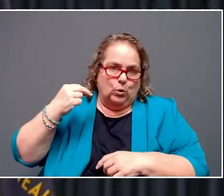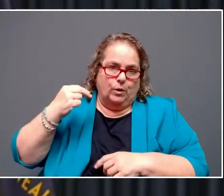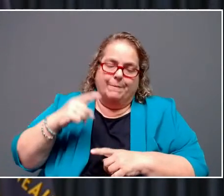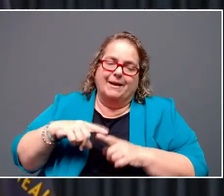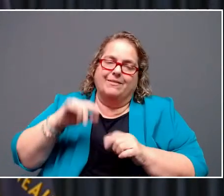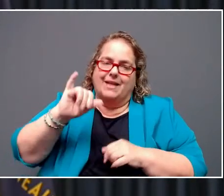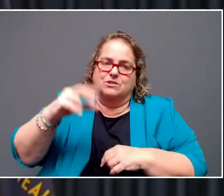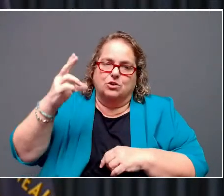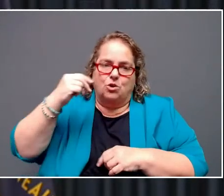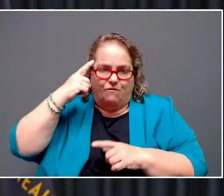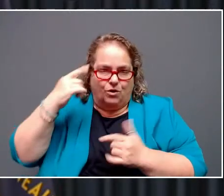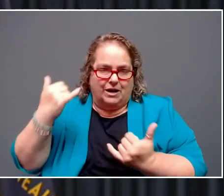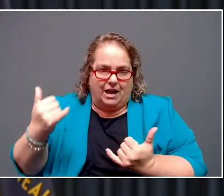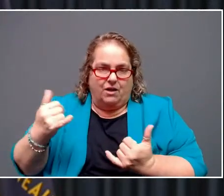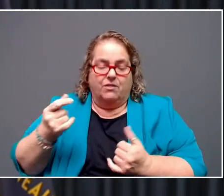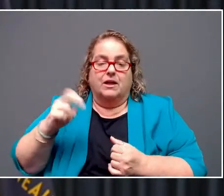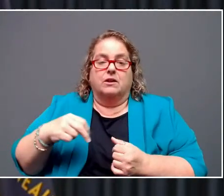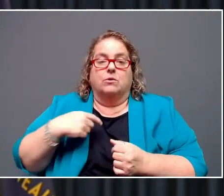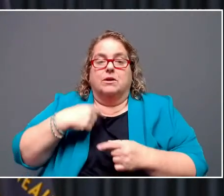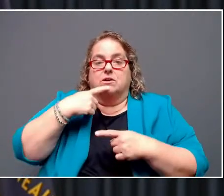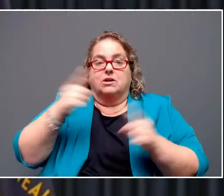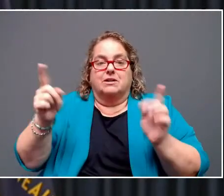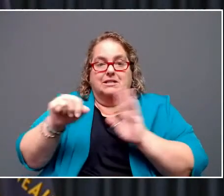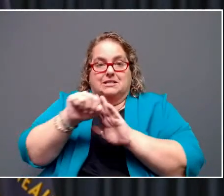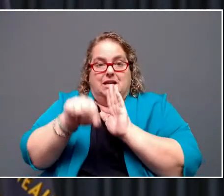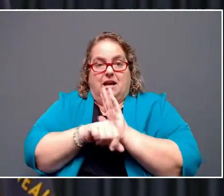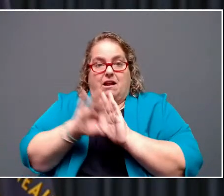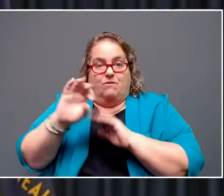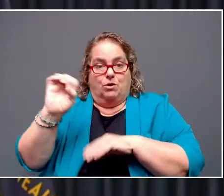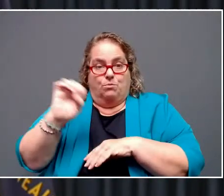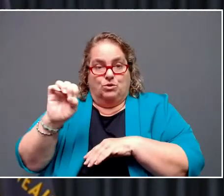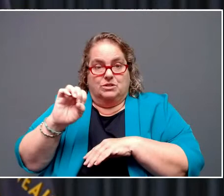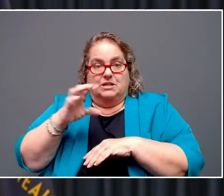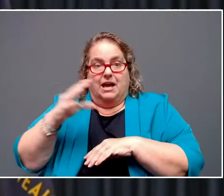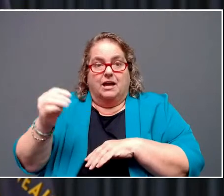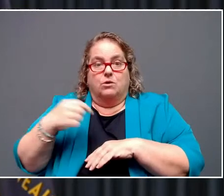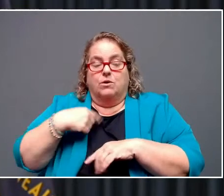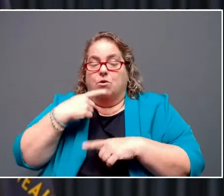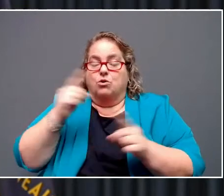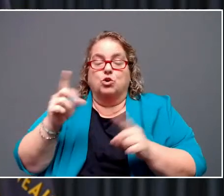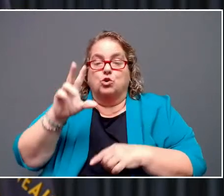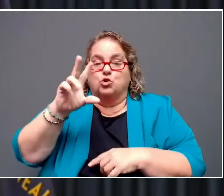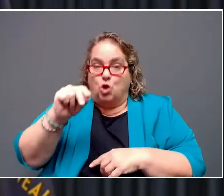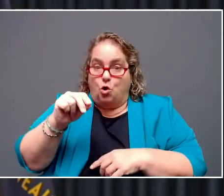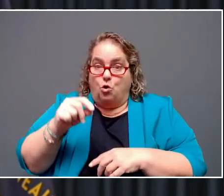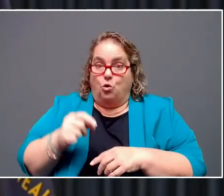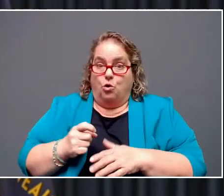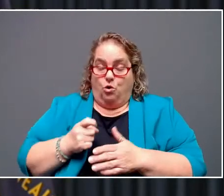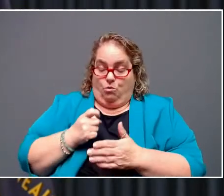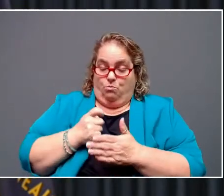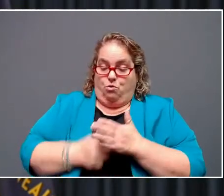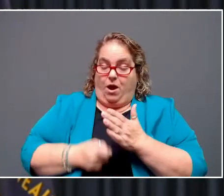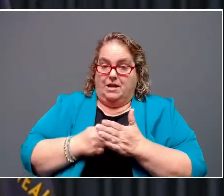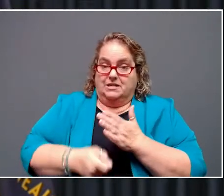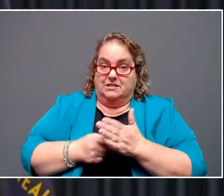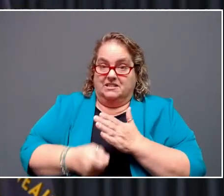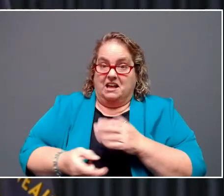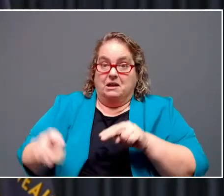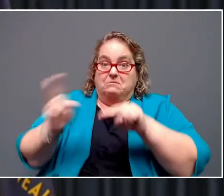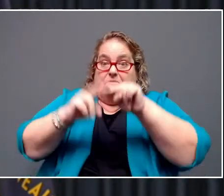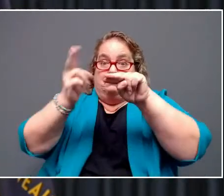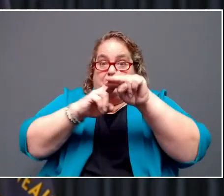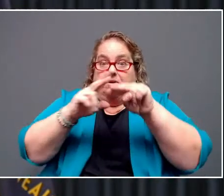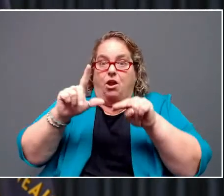And then we declared a state of emergency and activated state price gouging laws to make sure that people weren't out there taking advantage of